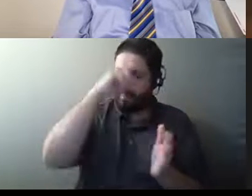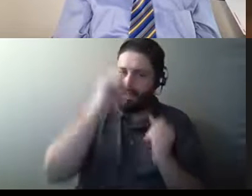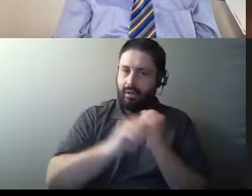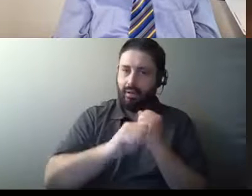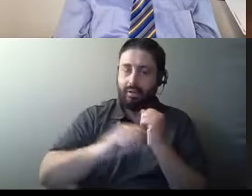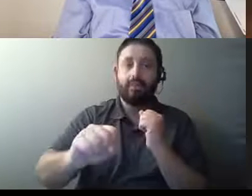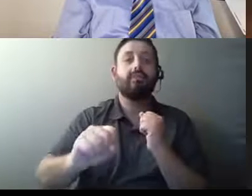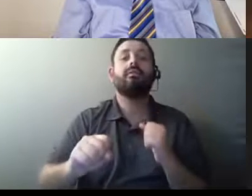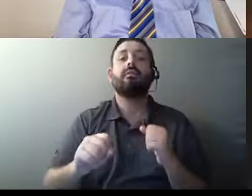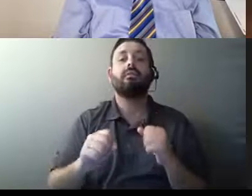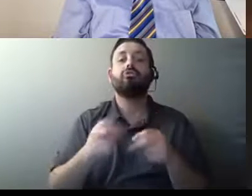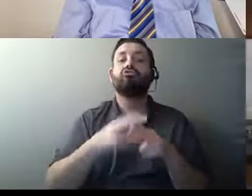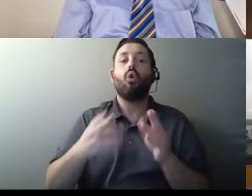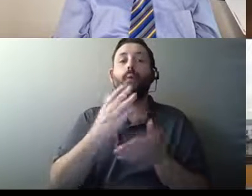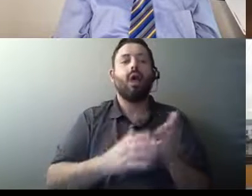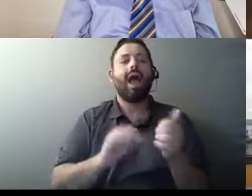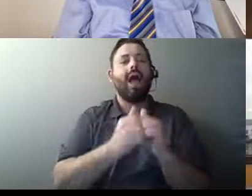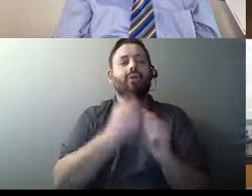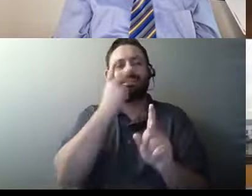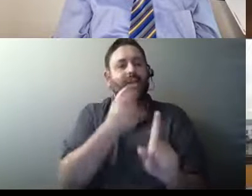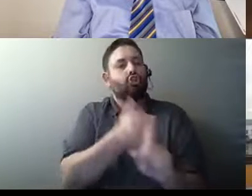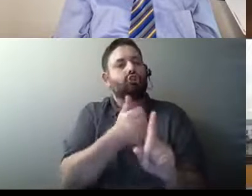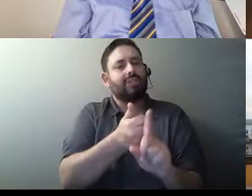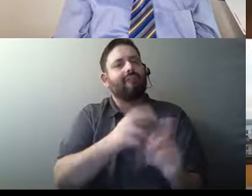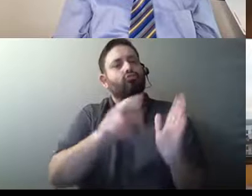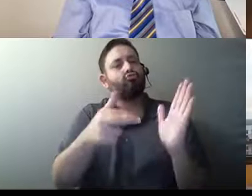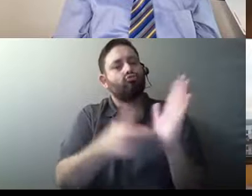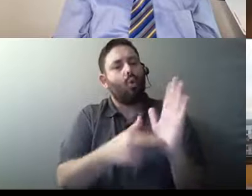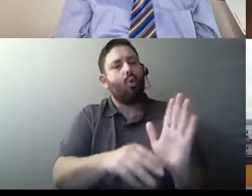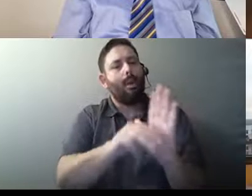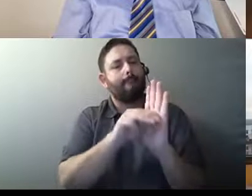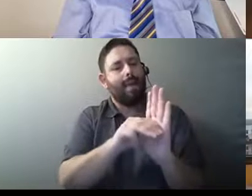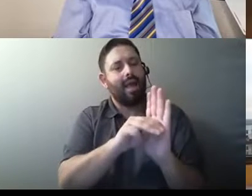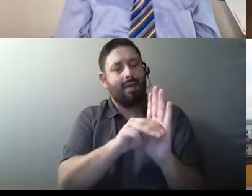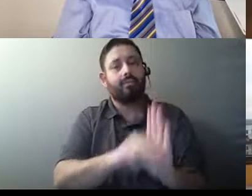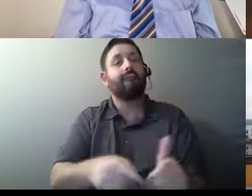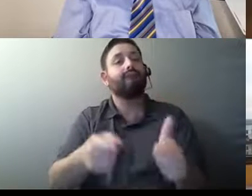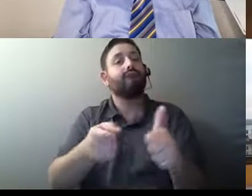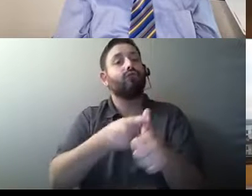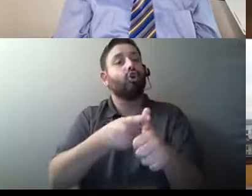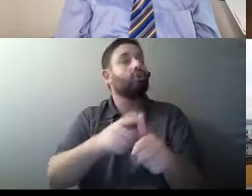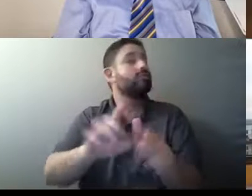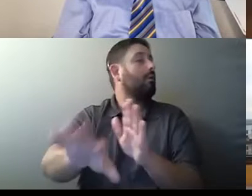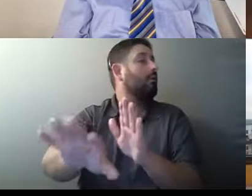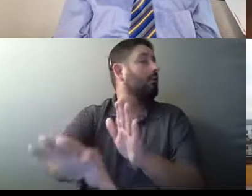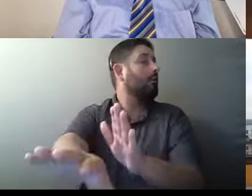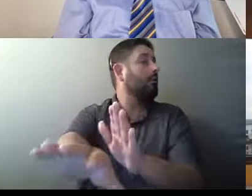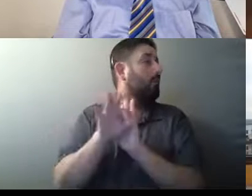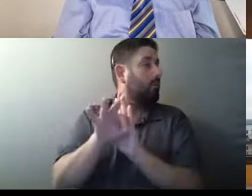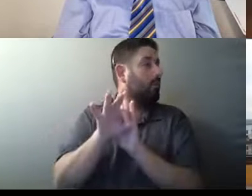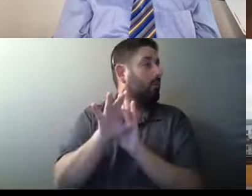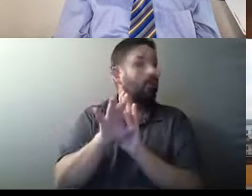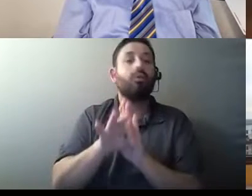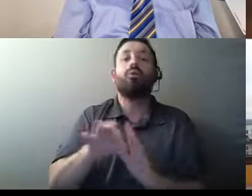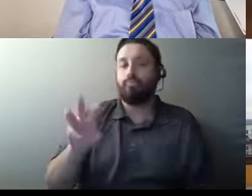part of it is, how do you see yourself as being a role model? And the first candidate to answer on this